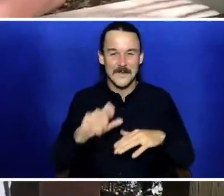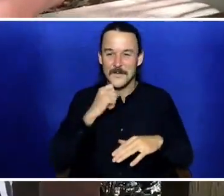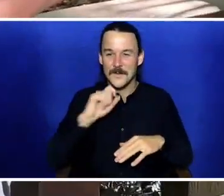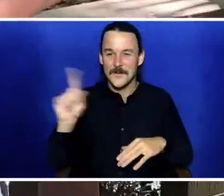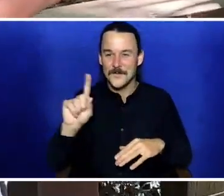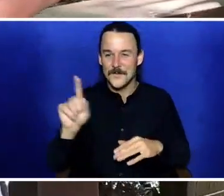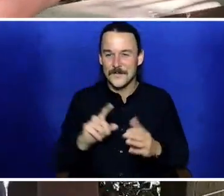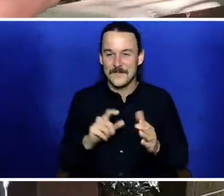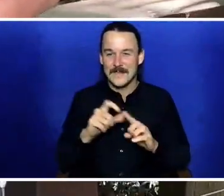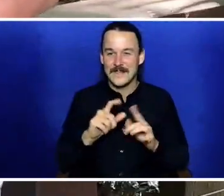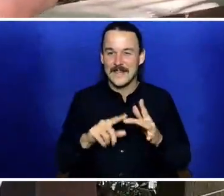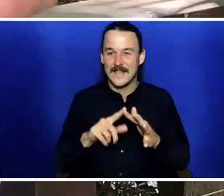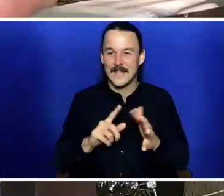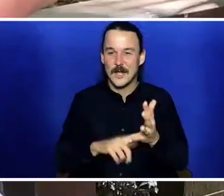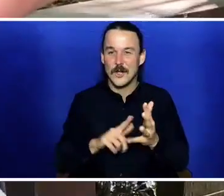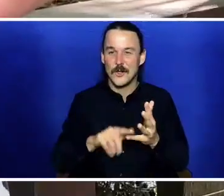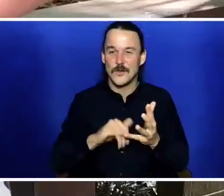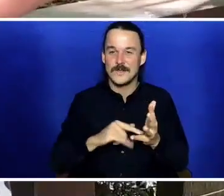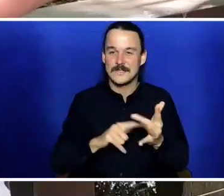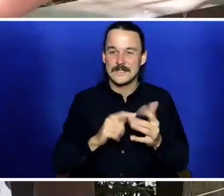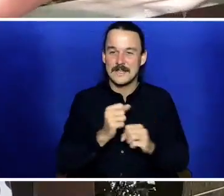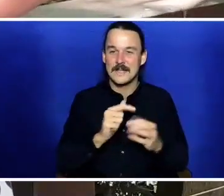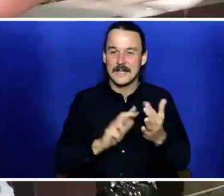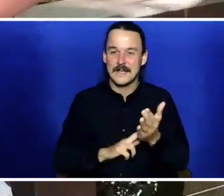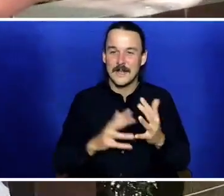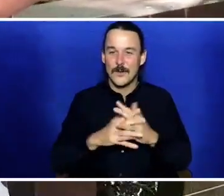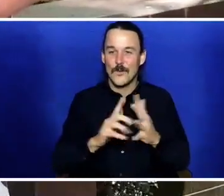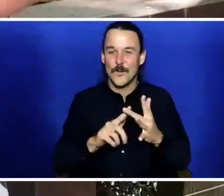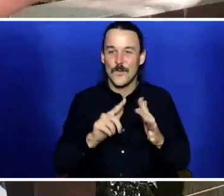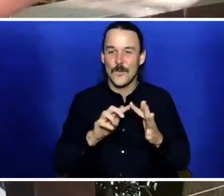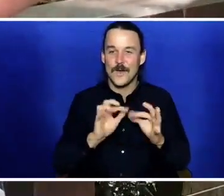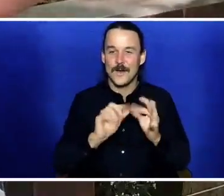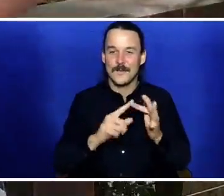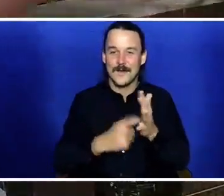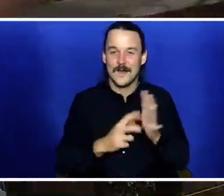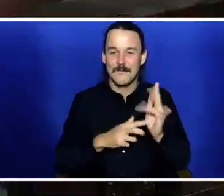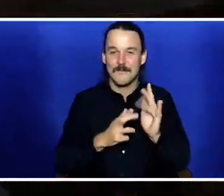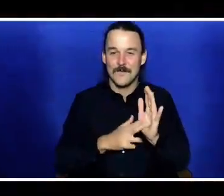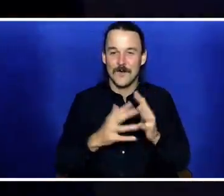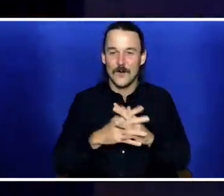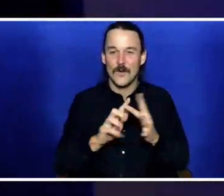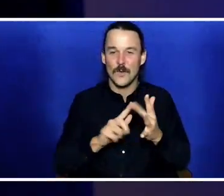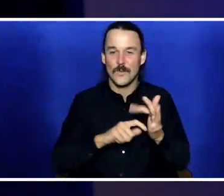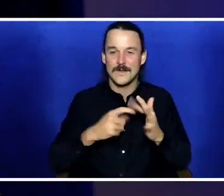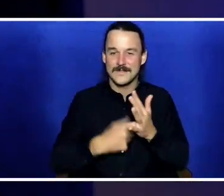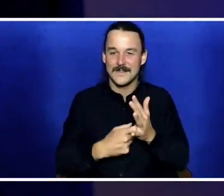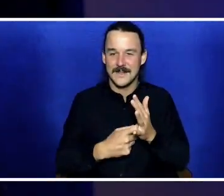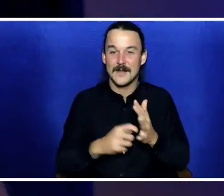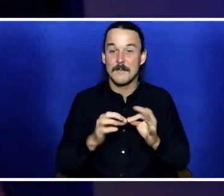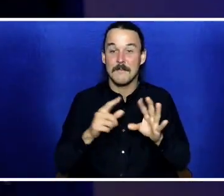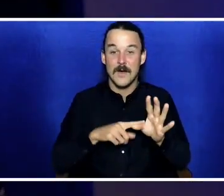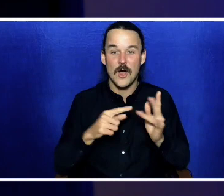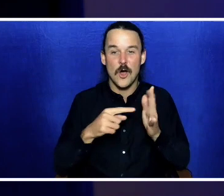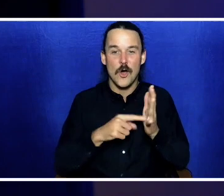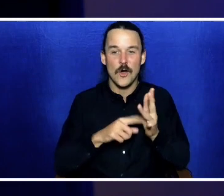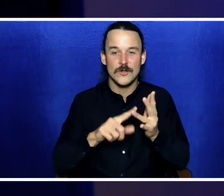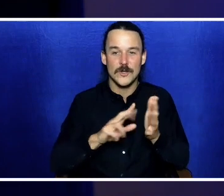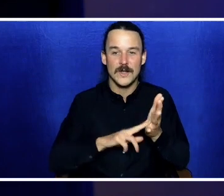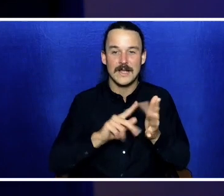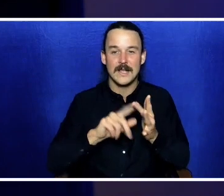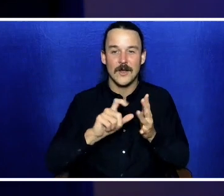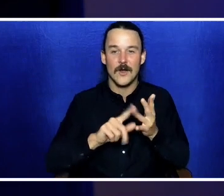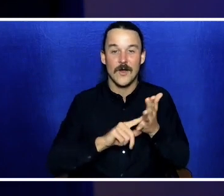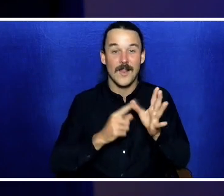by Otto Nicolai, and I think you'll enjoy it. The Merry Wives of Windsor